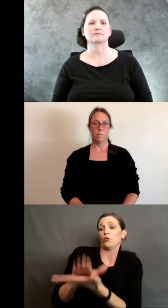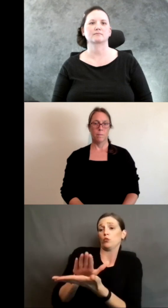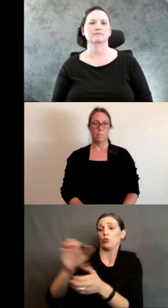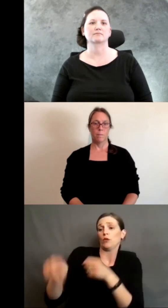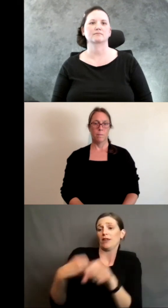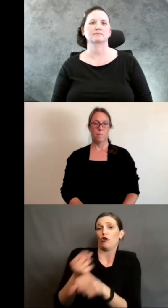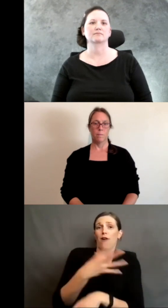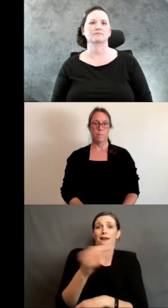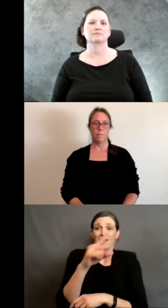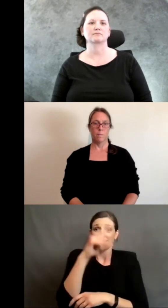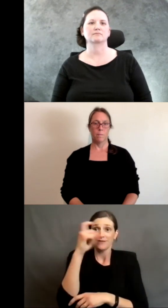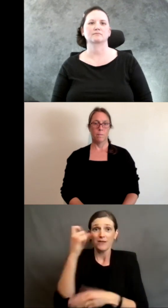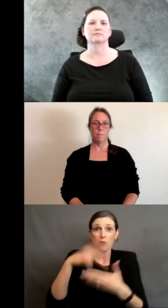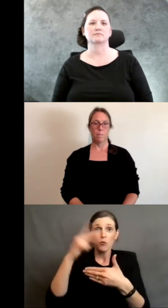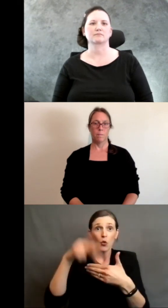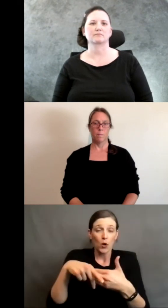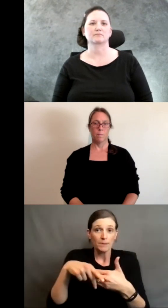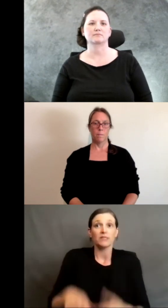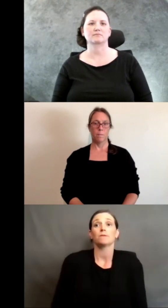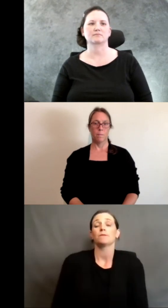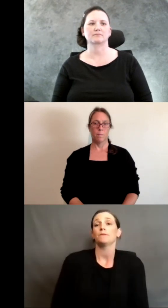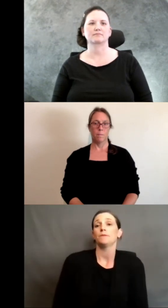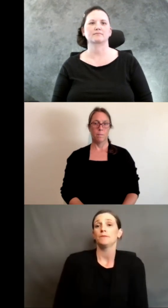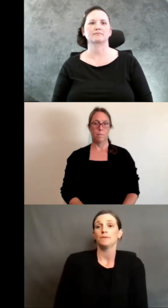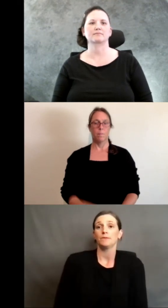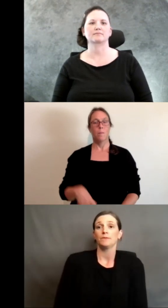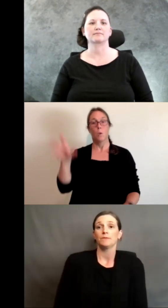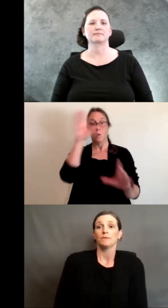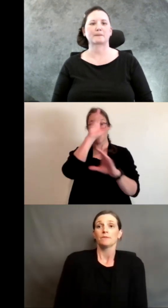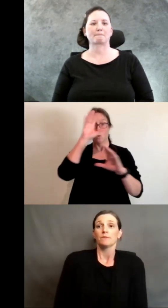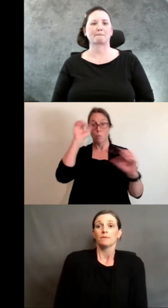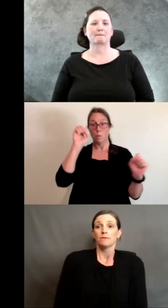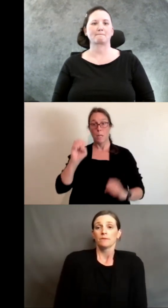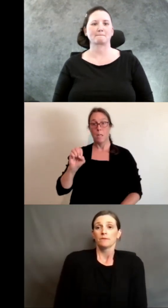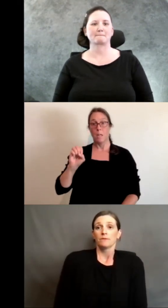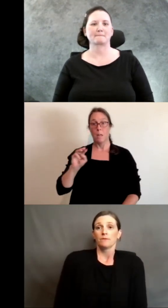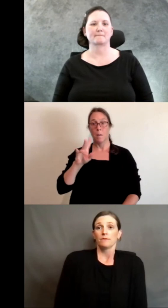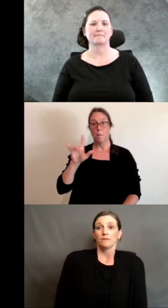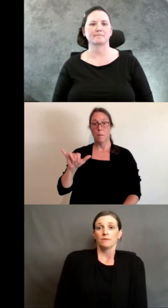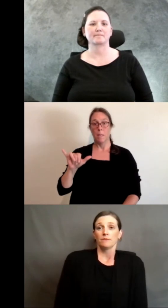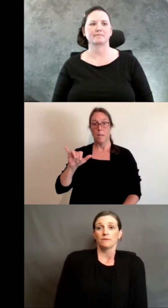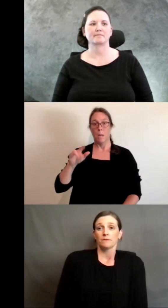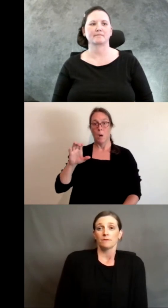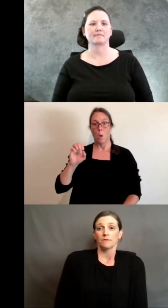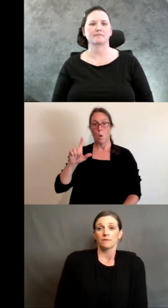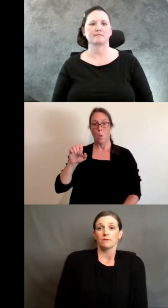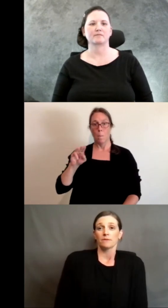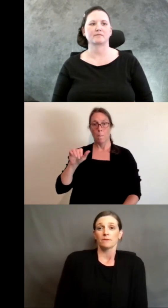programs. Superintendent: Emily Coleman. Principal: Miles Fain.